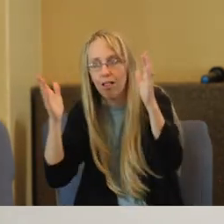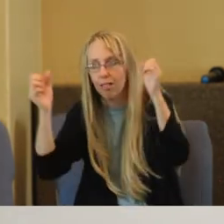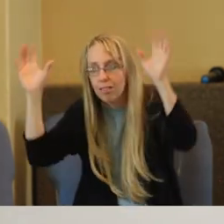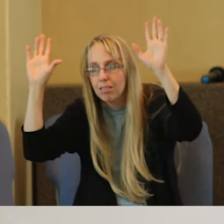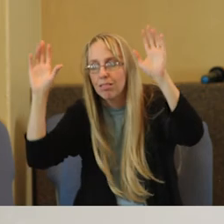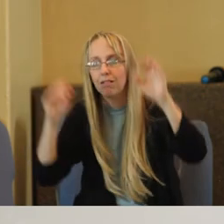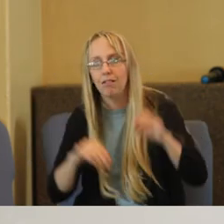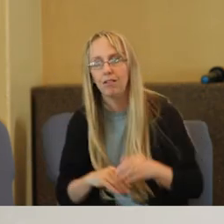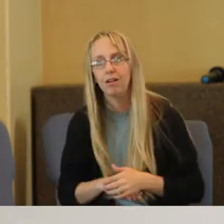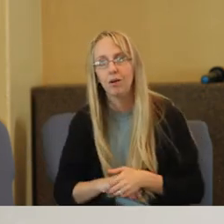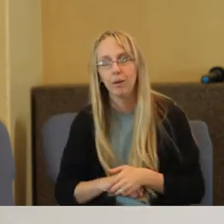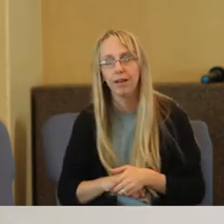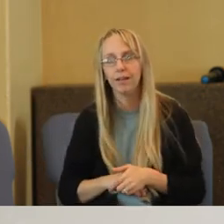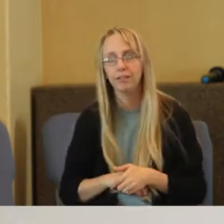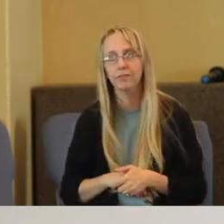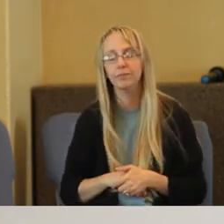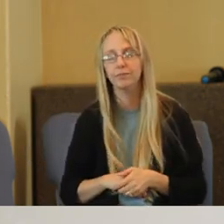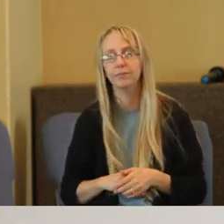will.